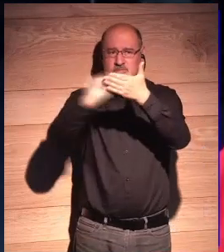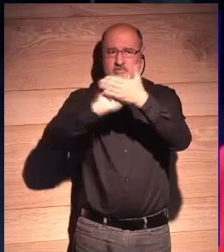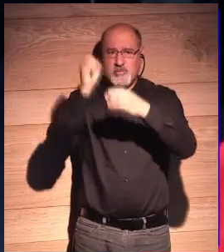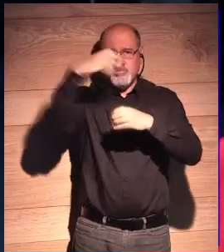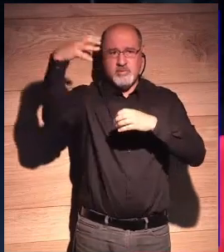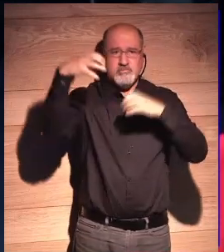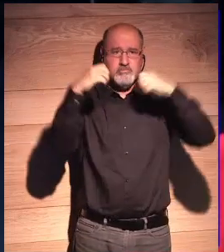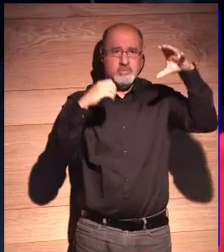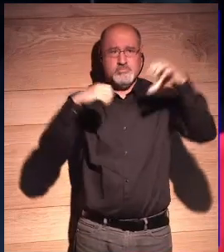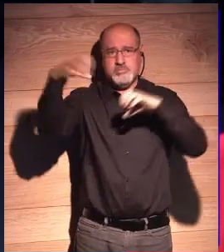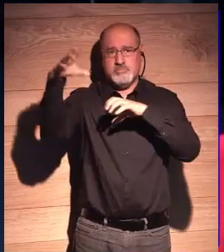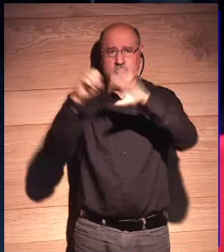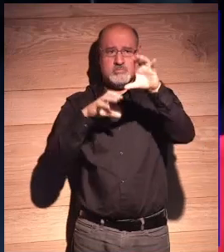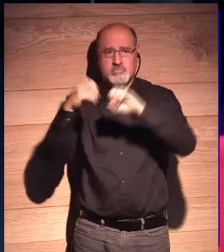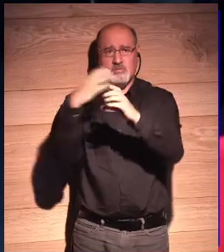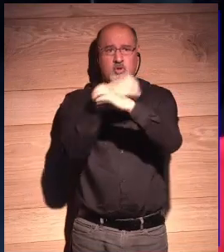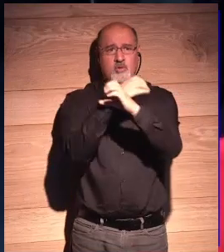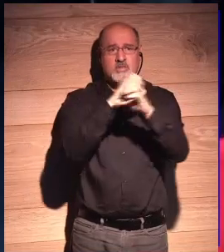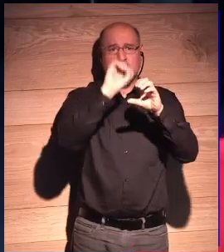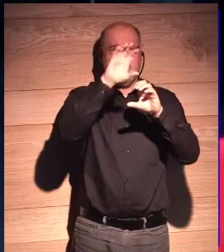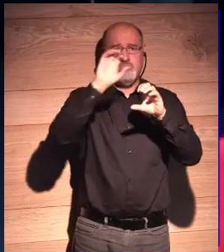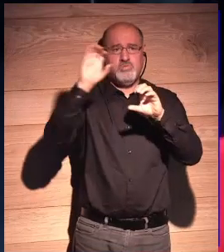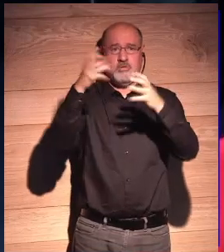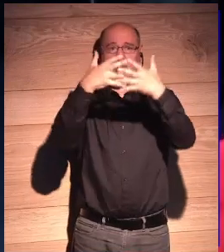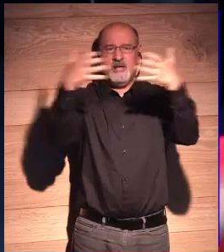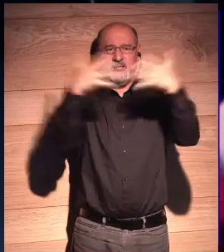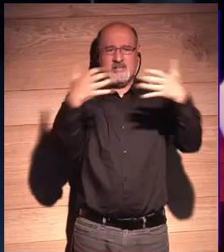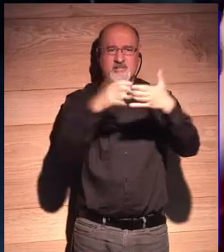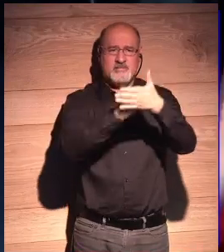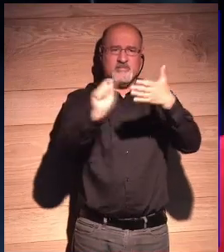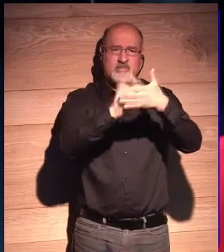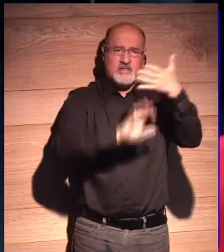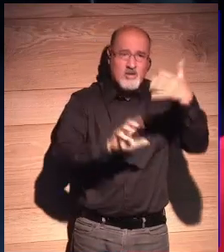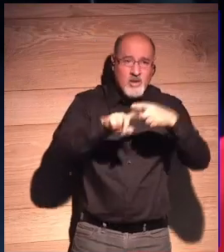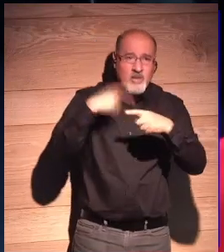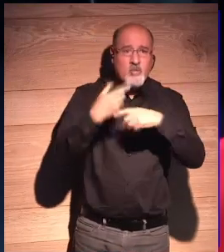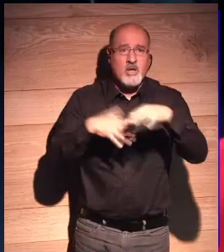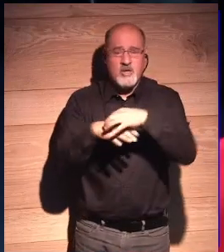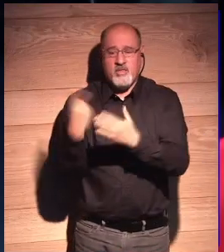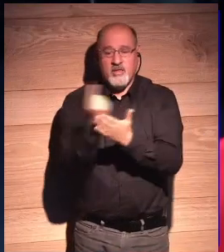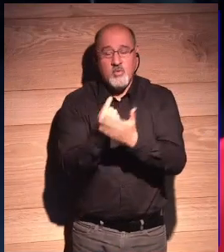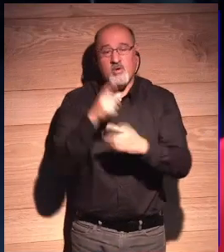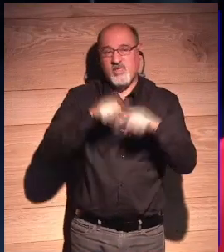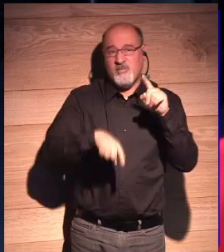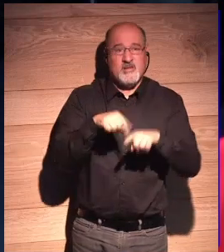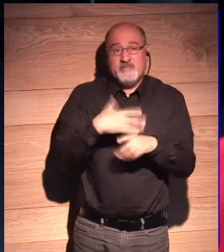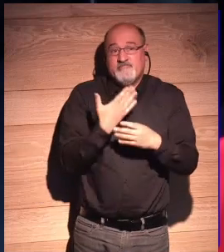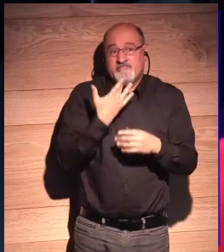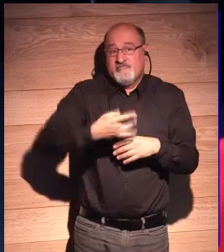what's in the next one or that, and I just keep going. And they all turn out the same way, and none of them are